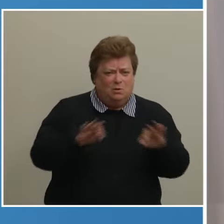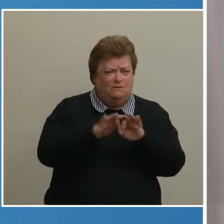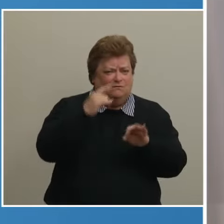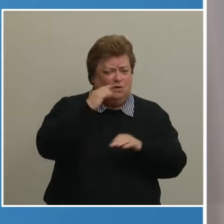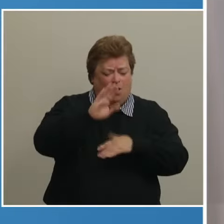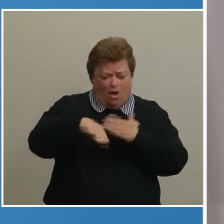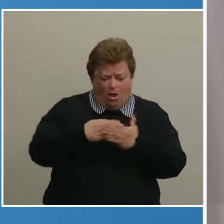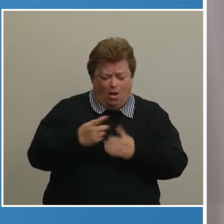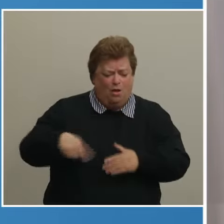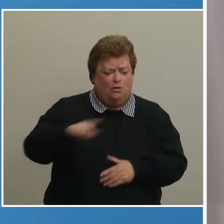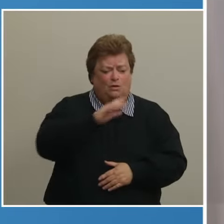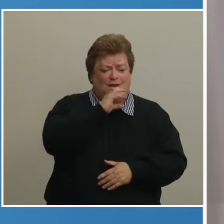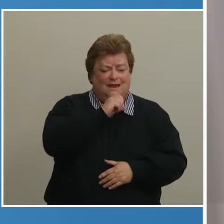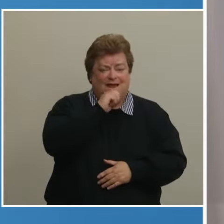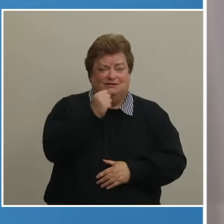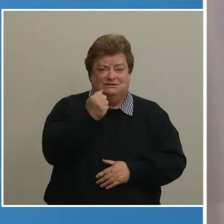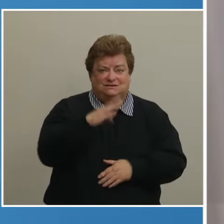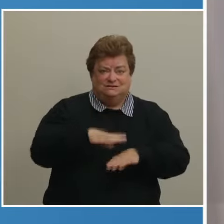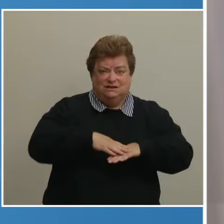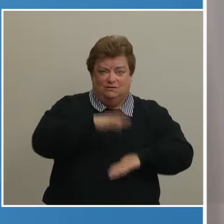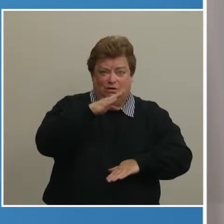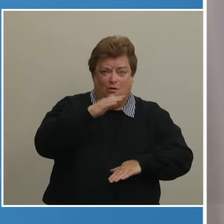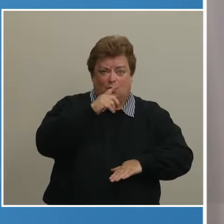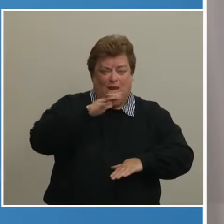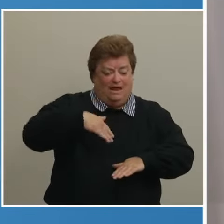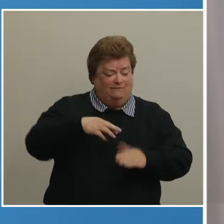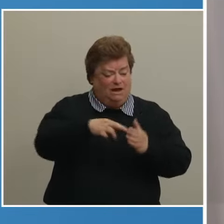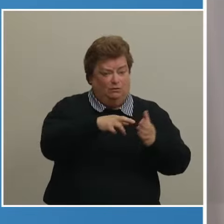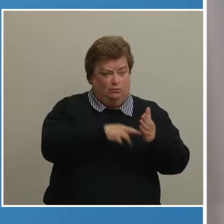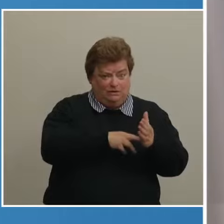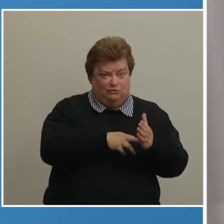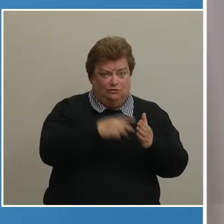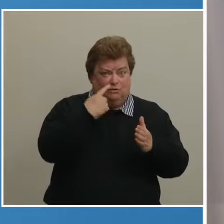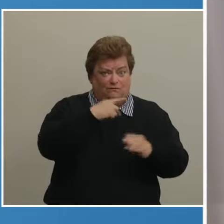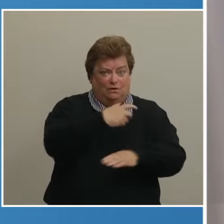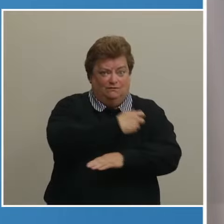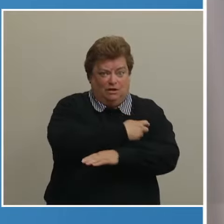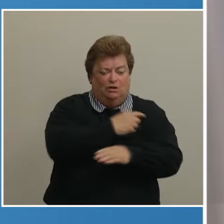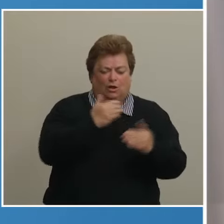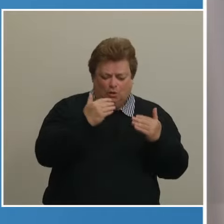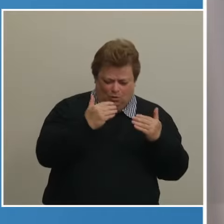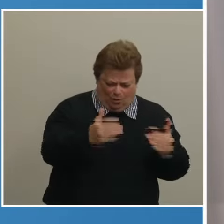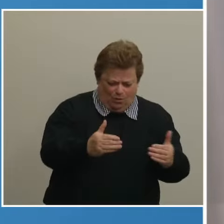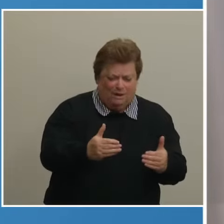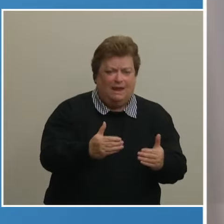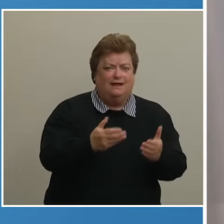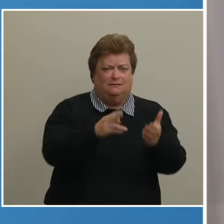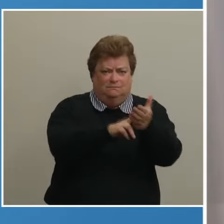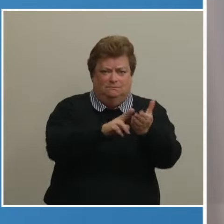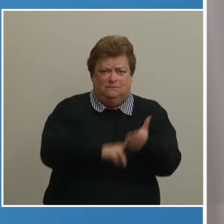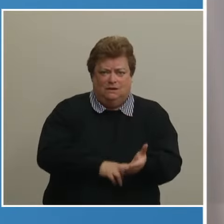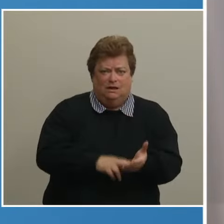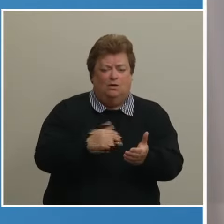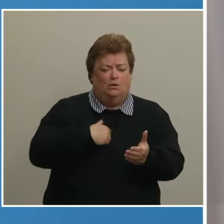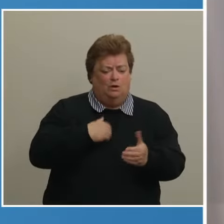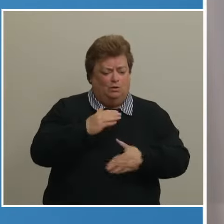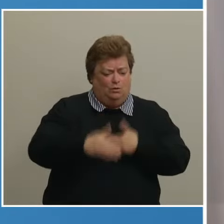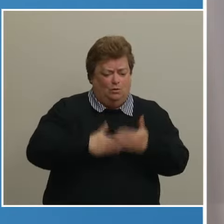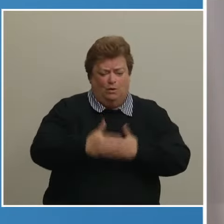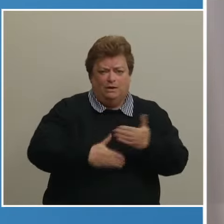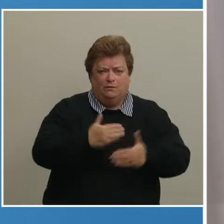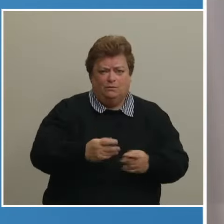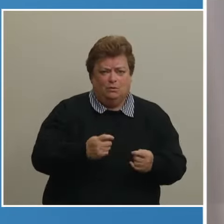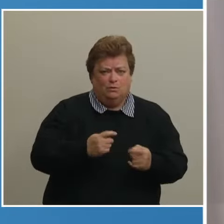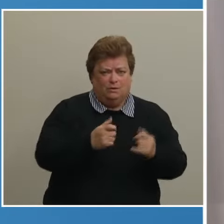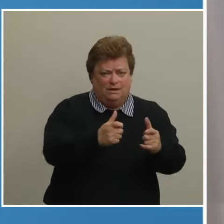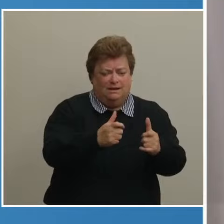those ages 16 and older who have not yet registered for a vaccine do so as soon as possible. We're really moving through it quickly, and the time